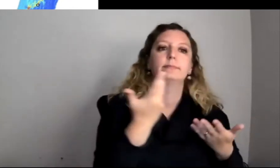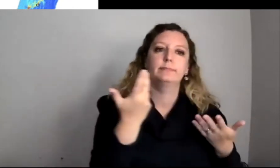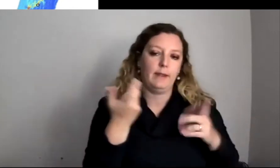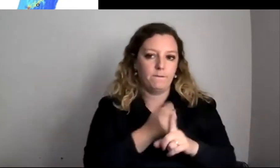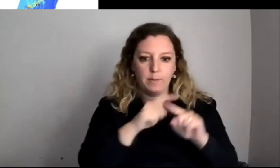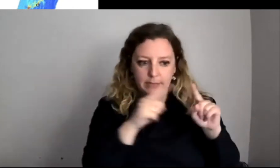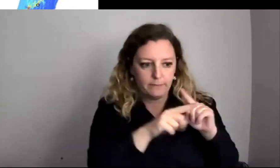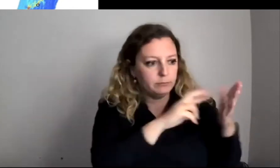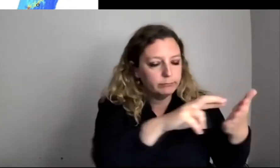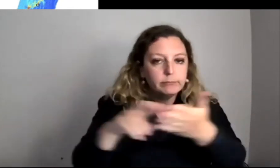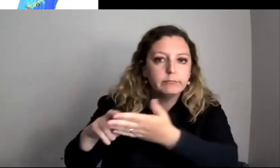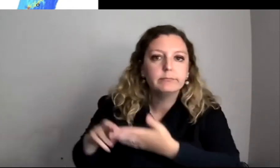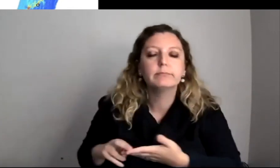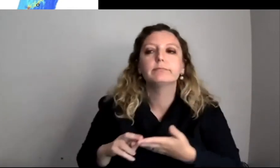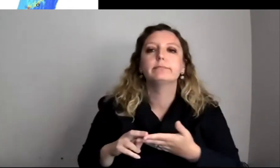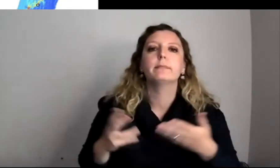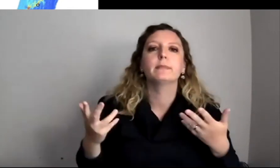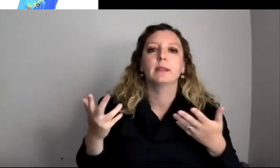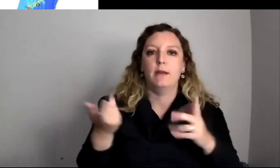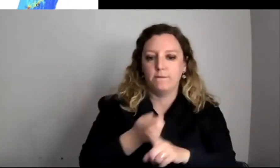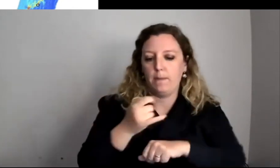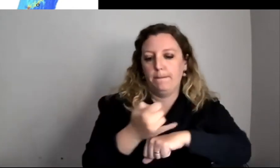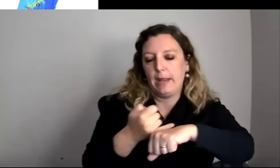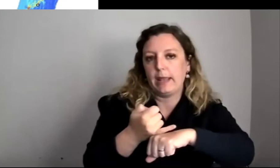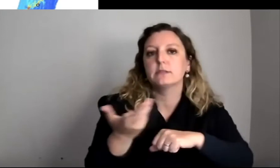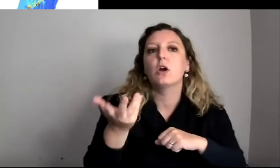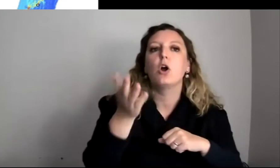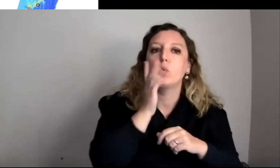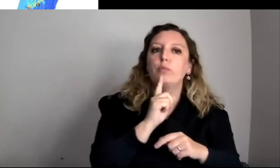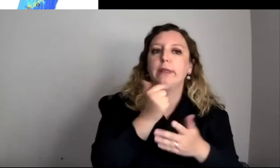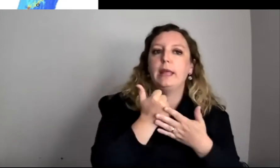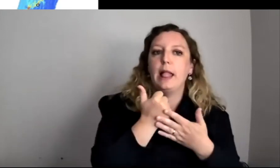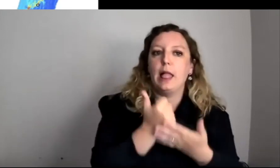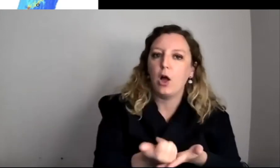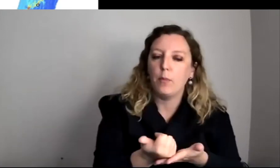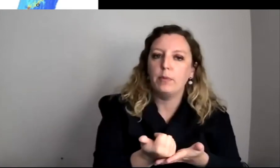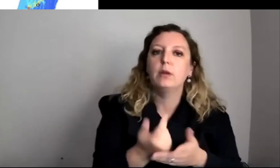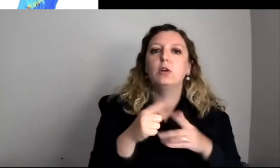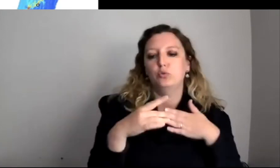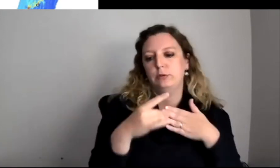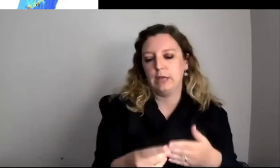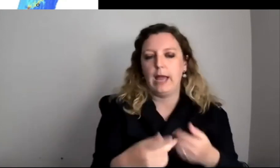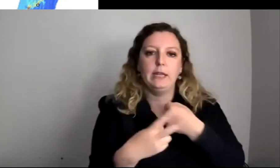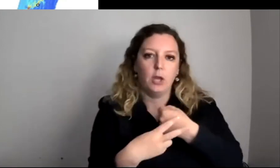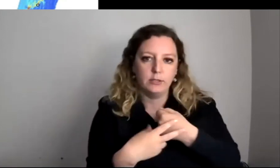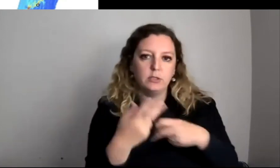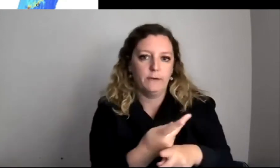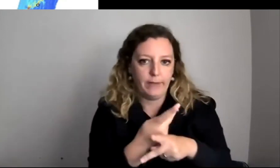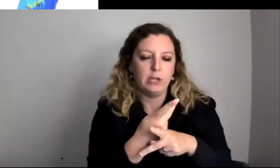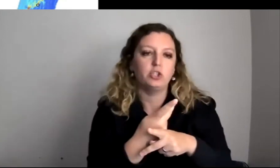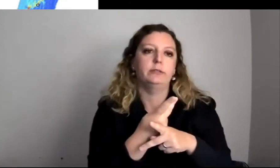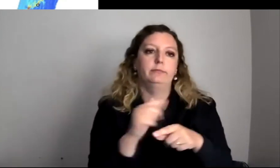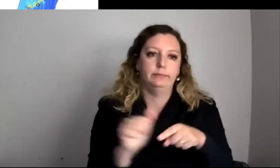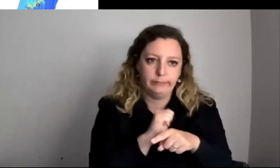by dedicated scientists working, all throughout Madagascar, can really help to guide conservation practice moving